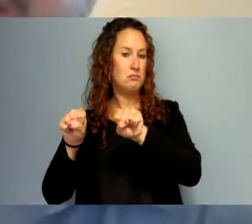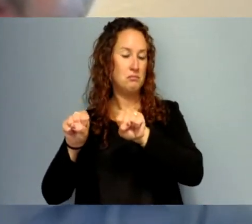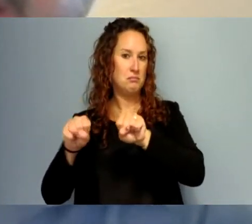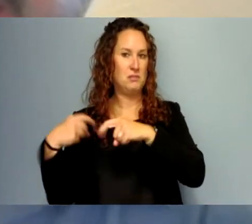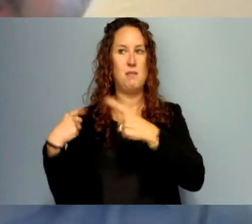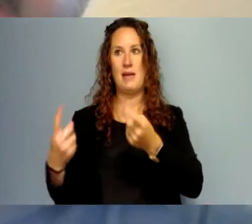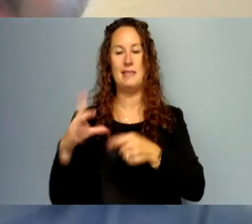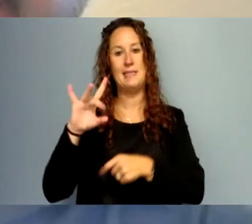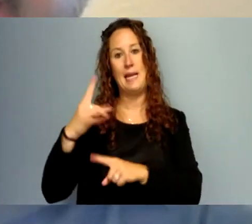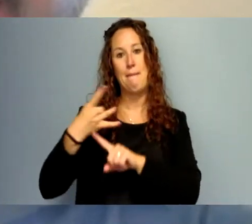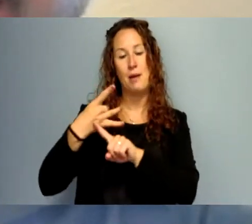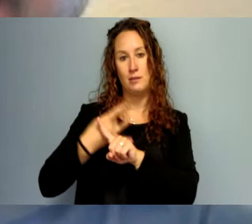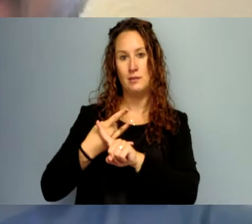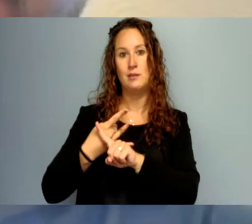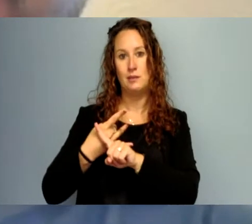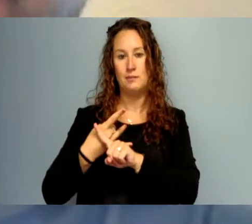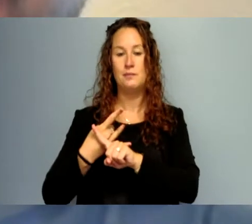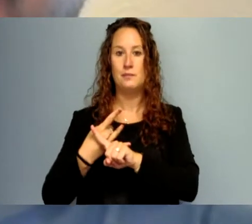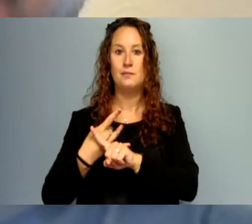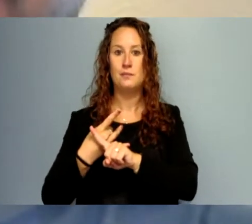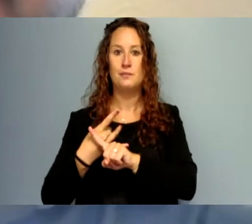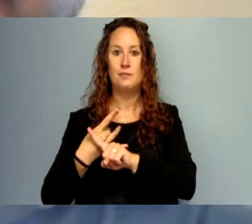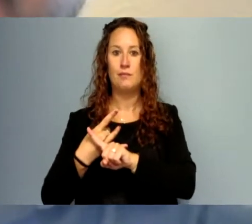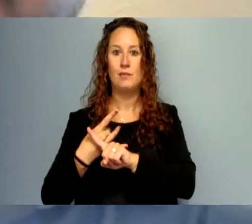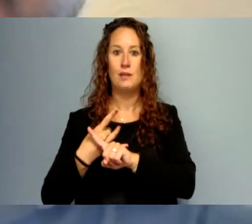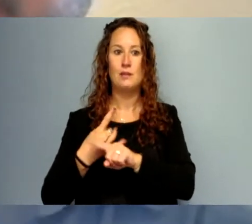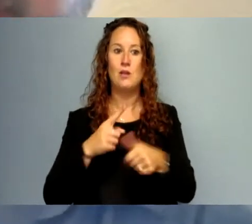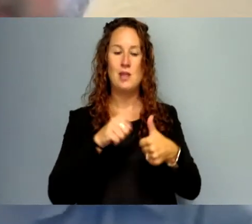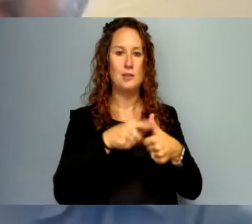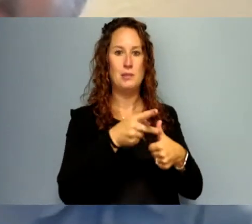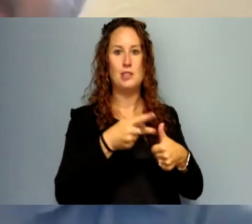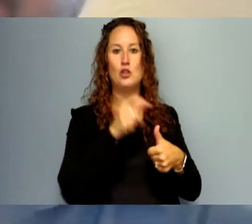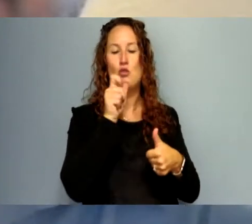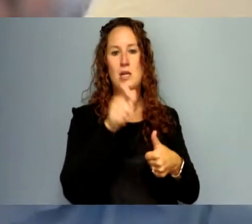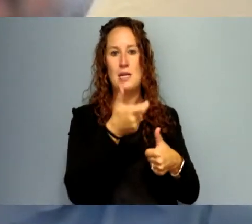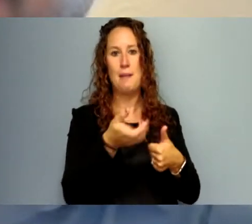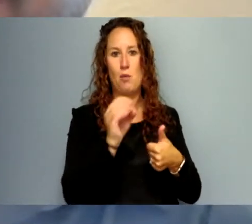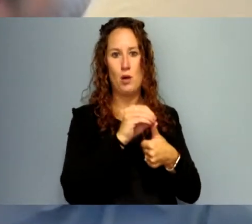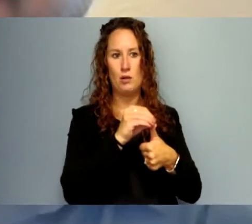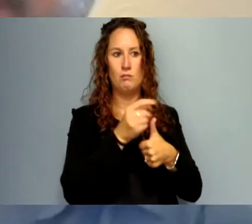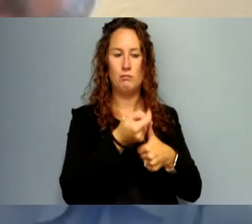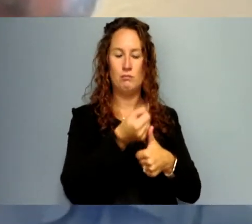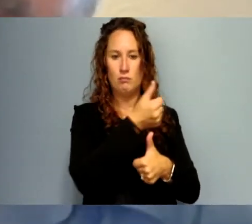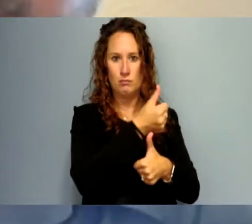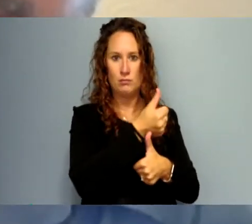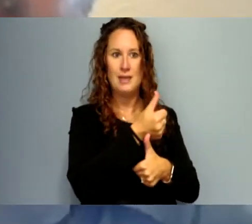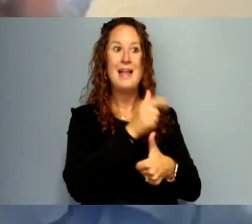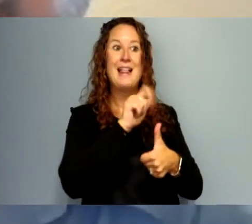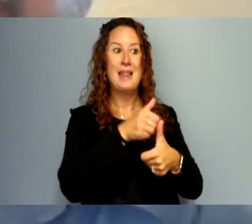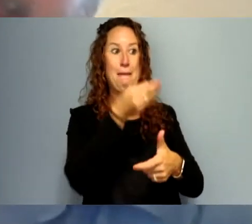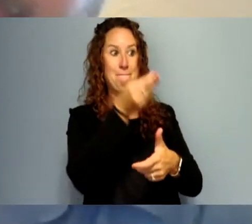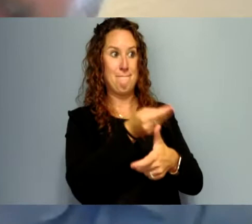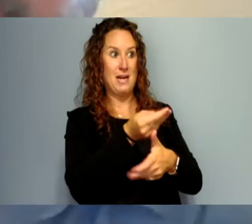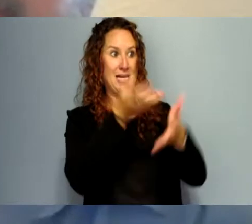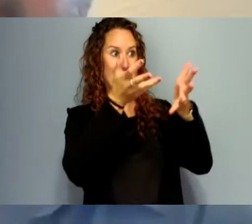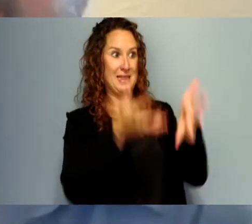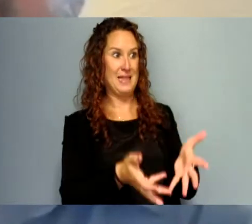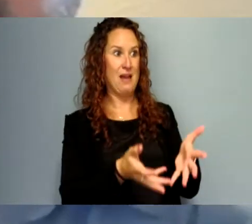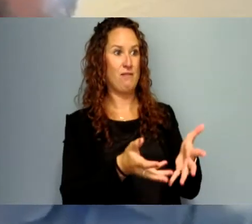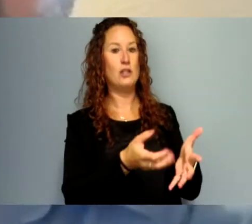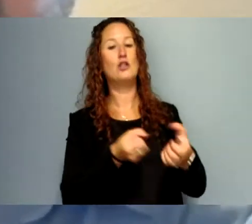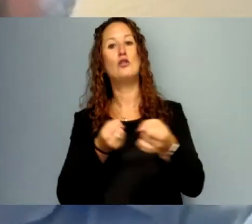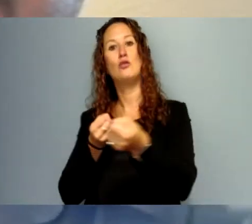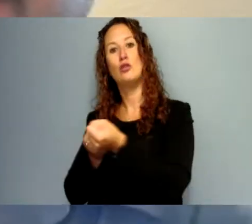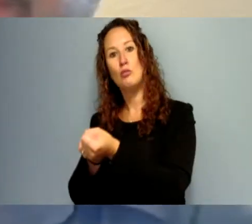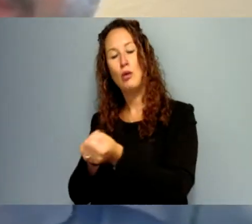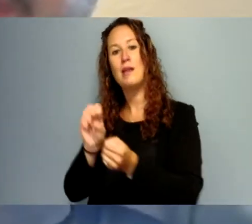months, and then we would like to use some of this money to increase the salary of our non-union employees